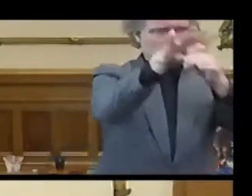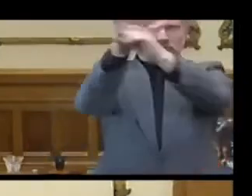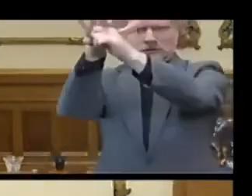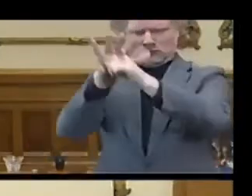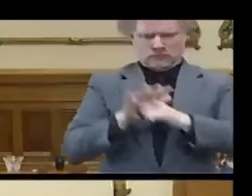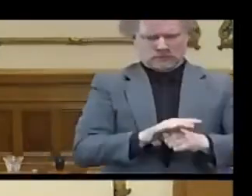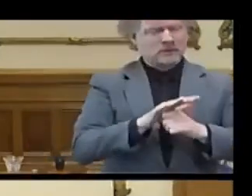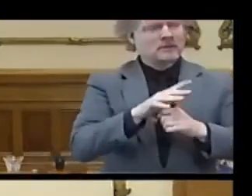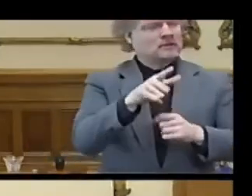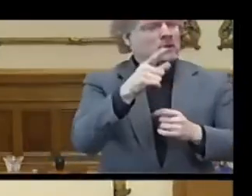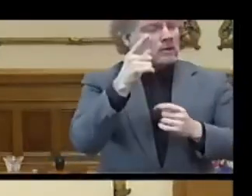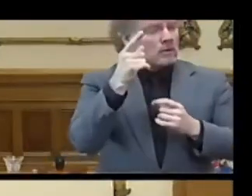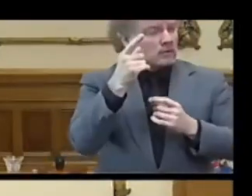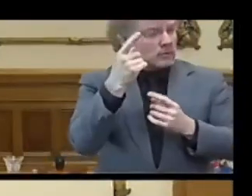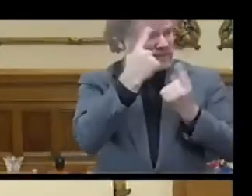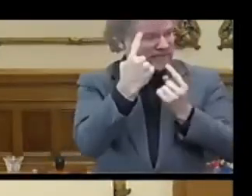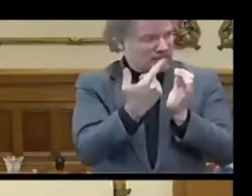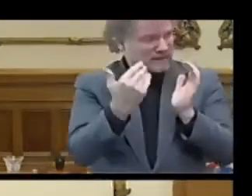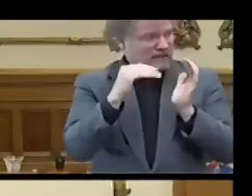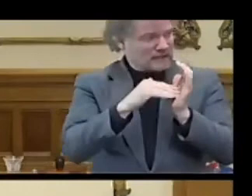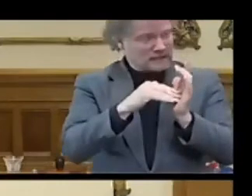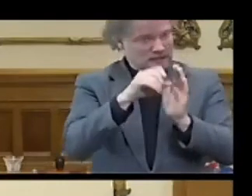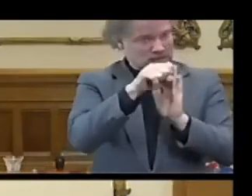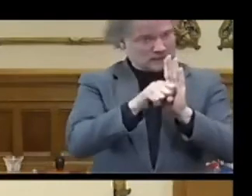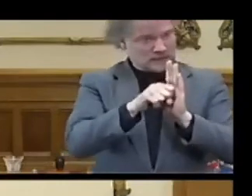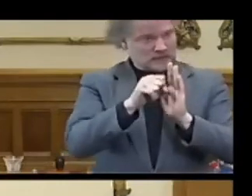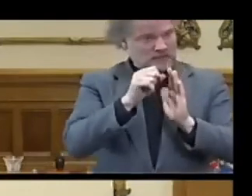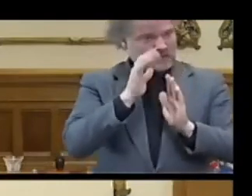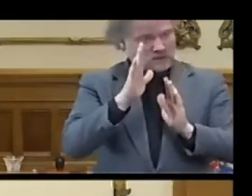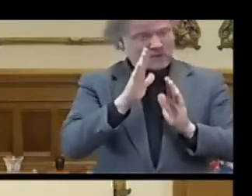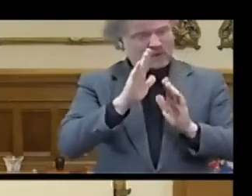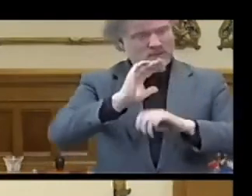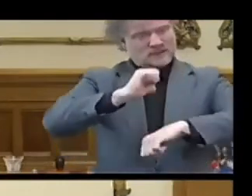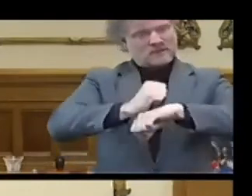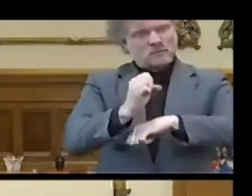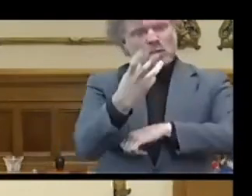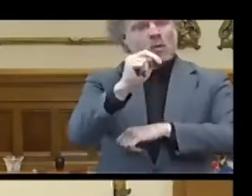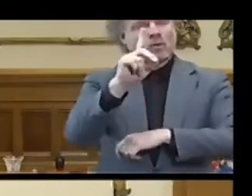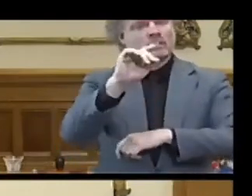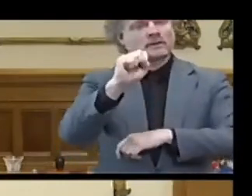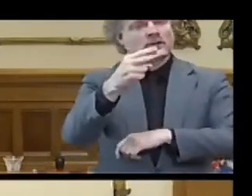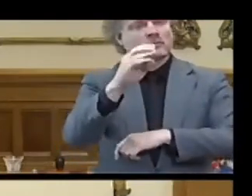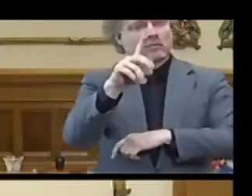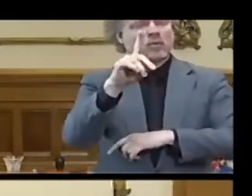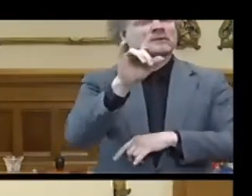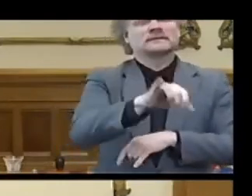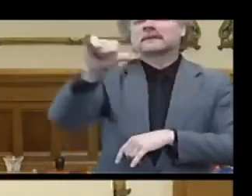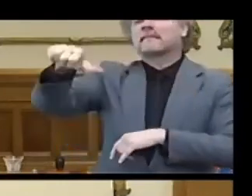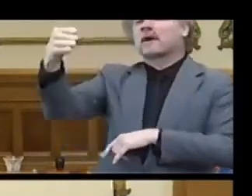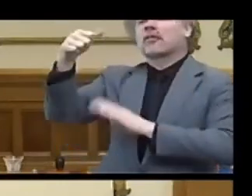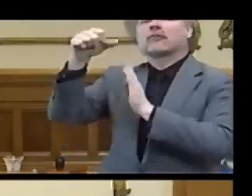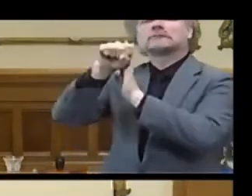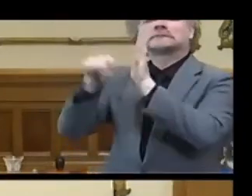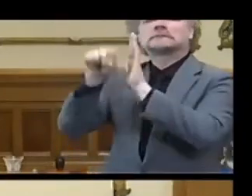you rethinking whether or not the state will create its own dashboard like the majority of states in the nation?